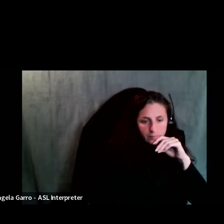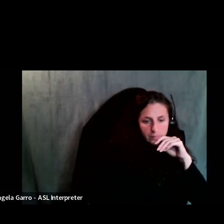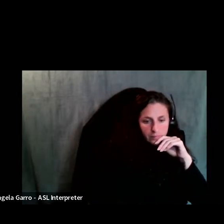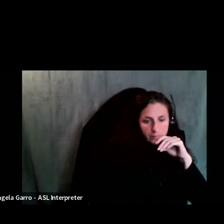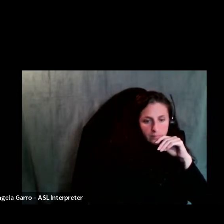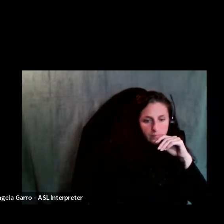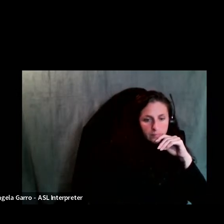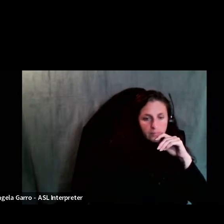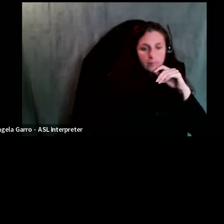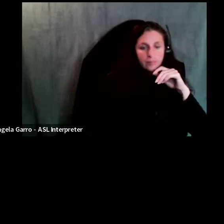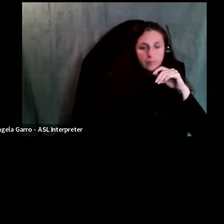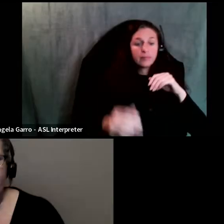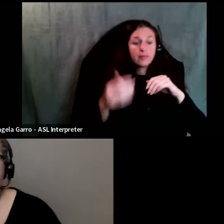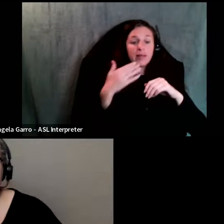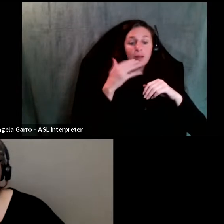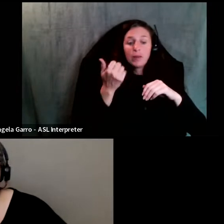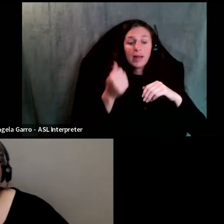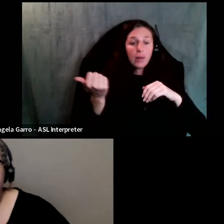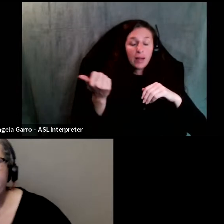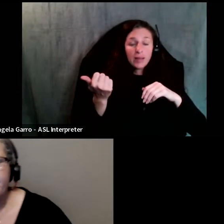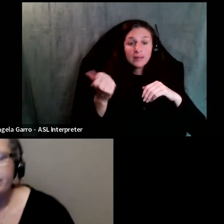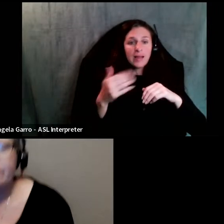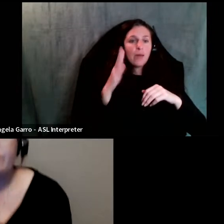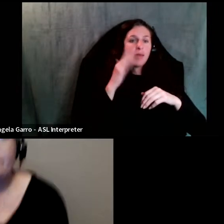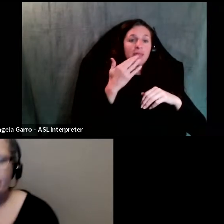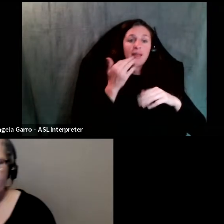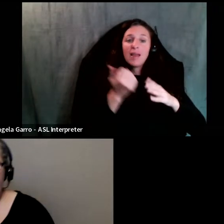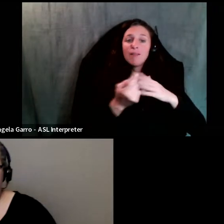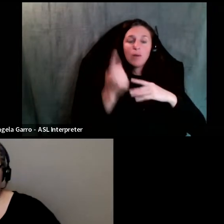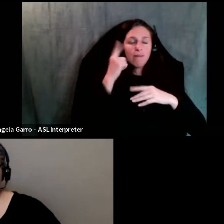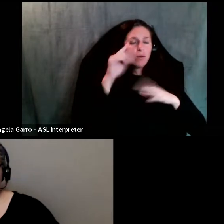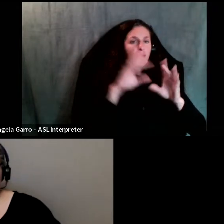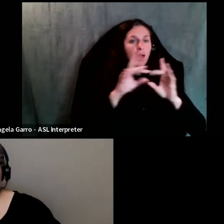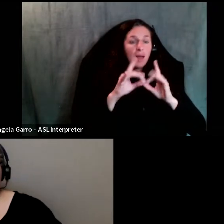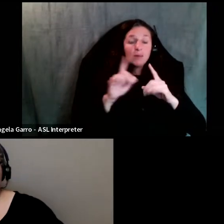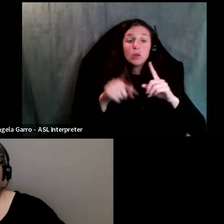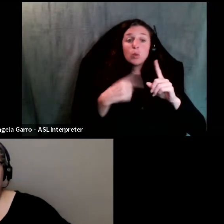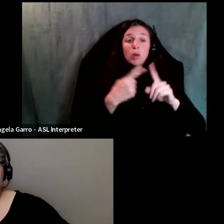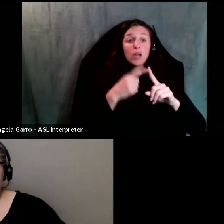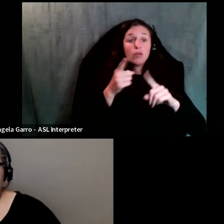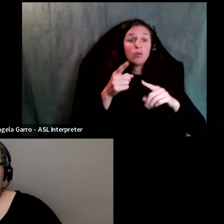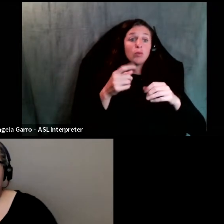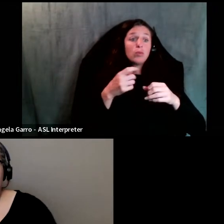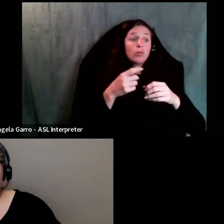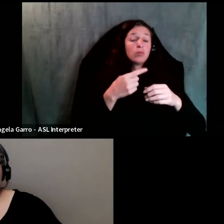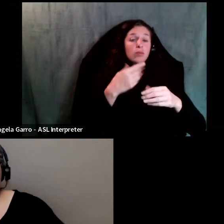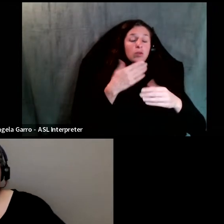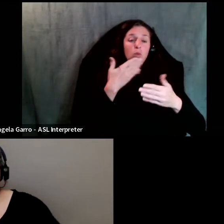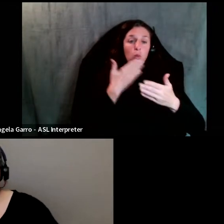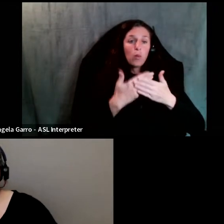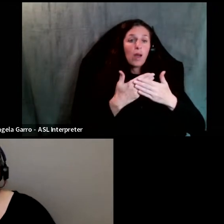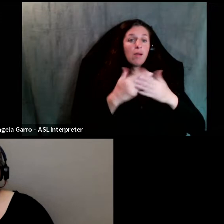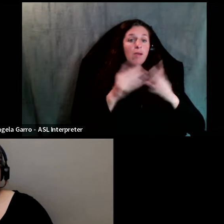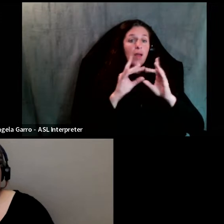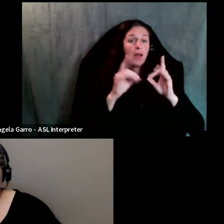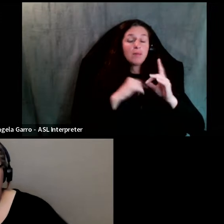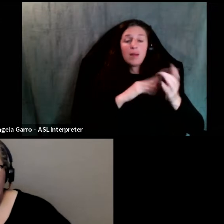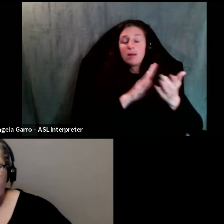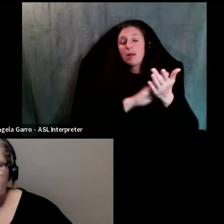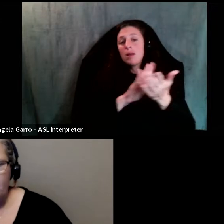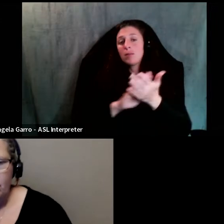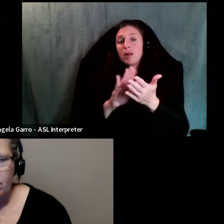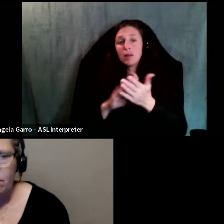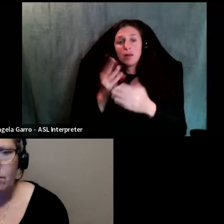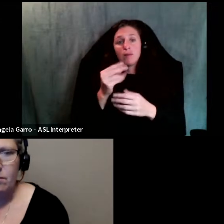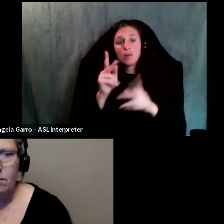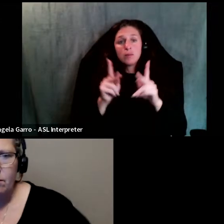Anyone else? I'll thank everybody for the comments. When you make a well-conceived comment, and I did compliment a few people, there was